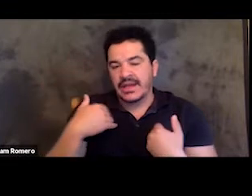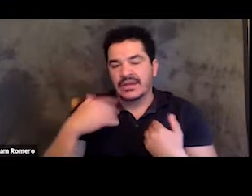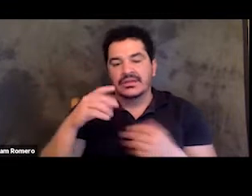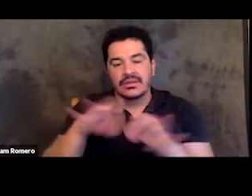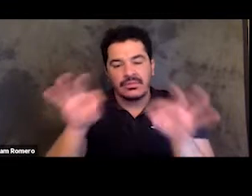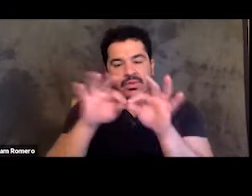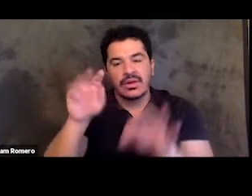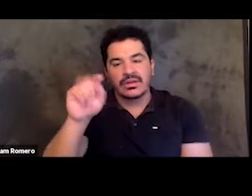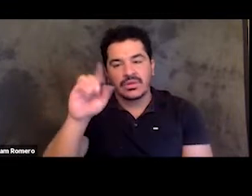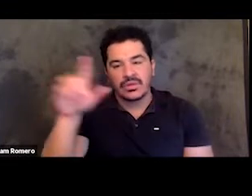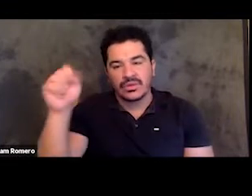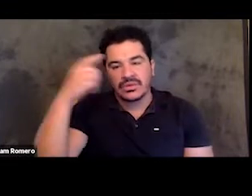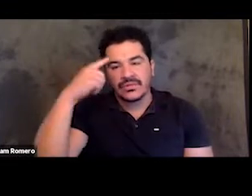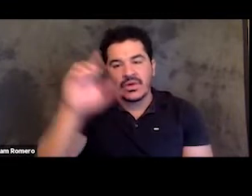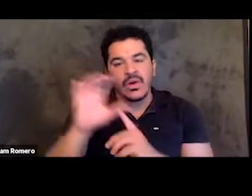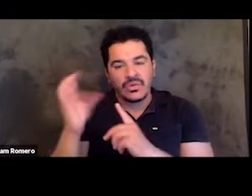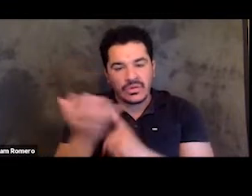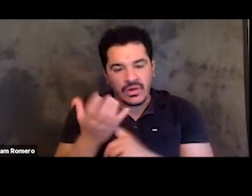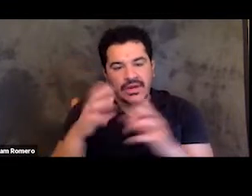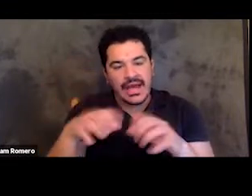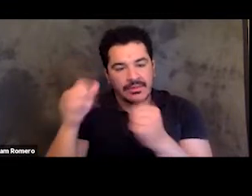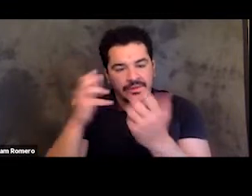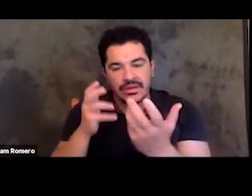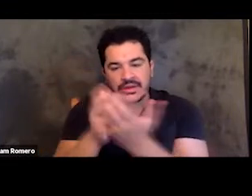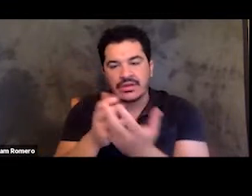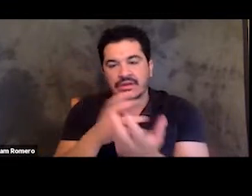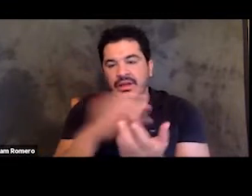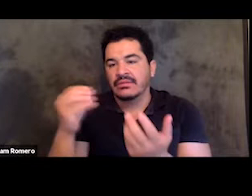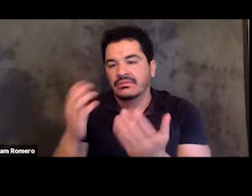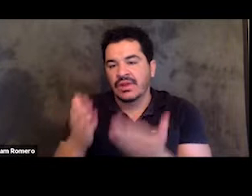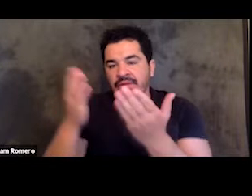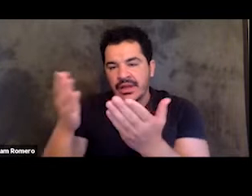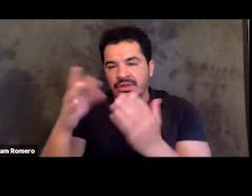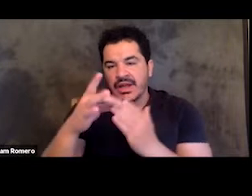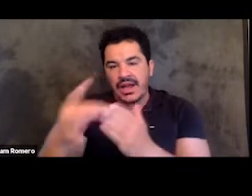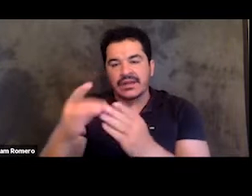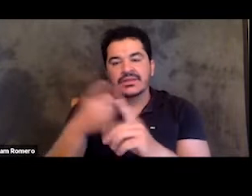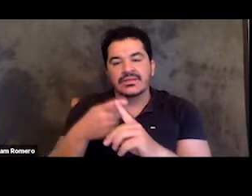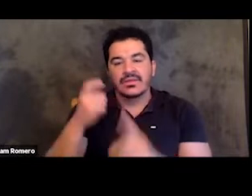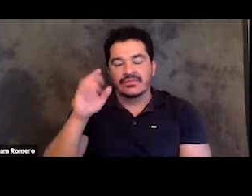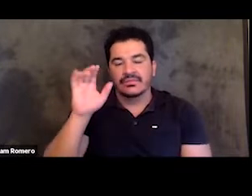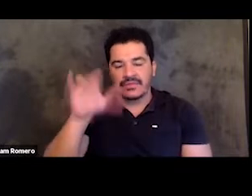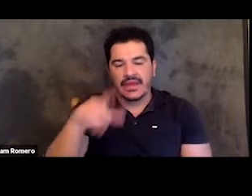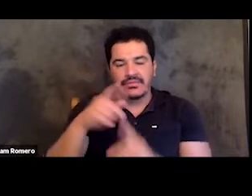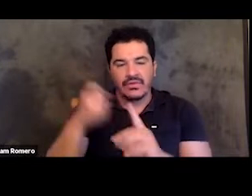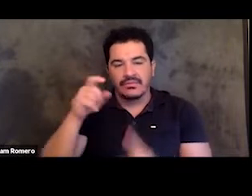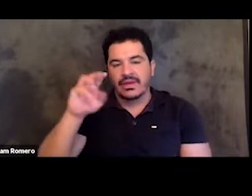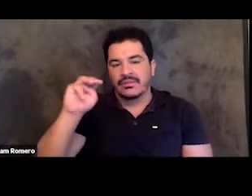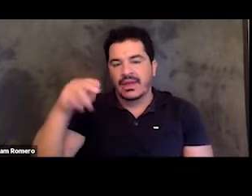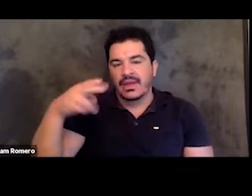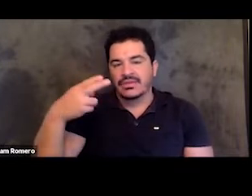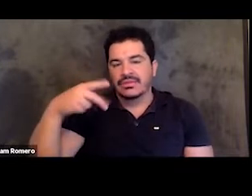validating instruments, so some guidance and recommendations on how to think about that from an MHPSS perspective. We talk about workforce